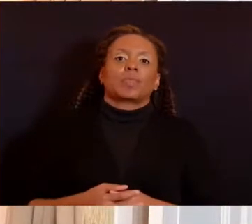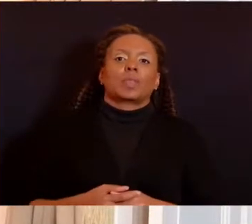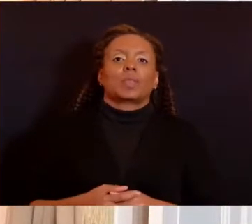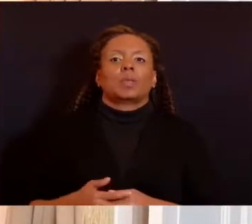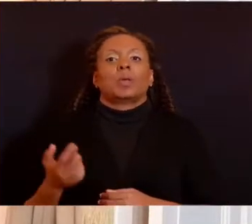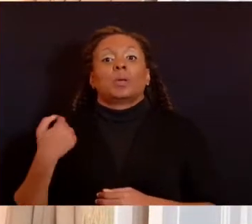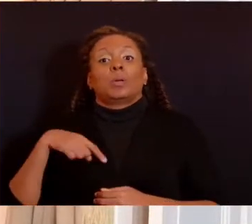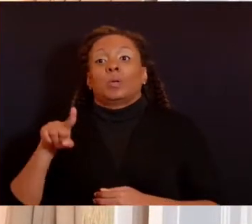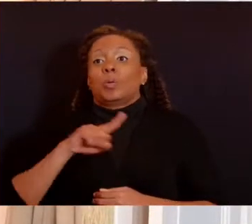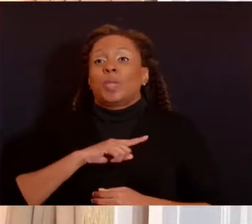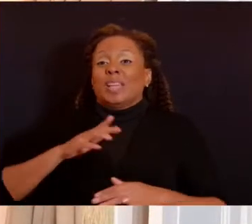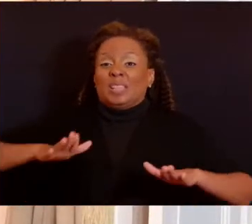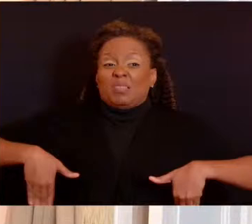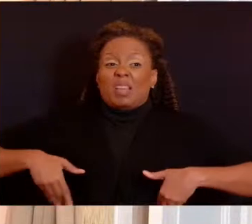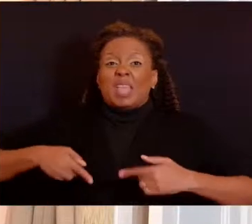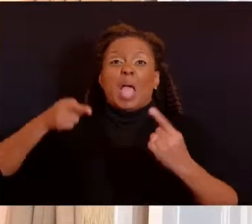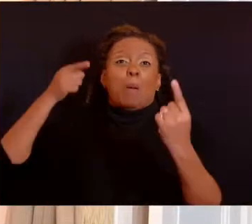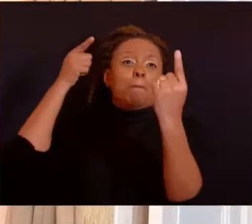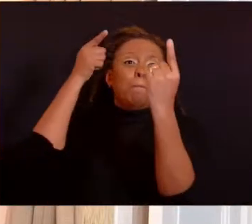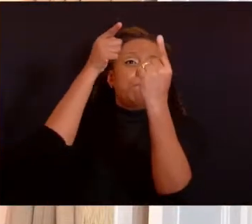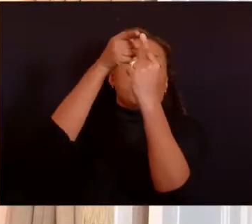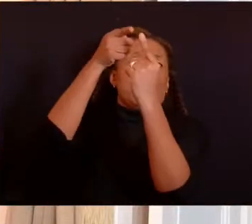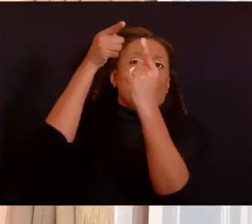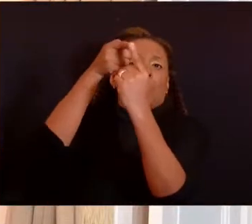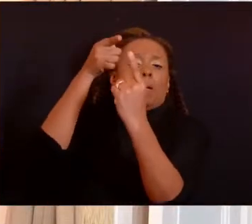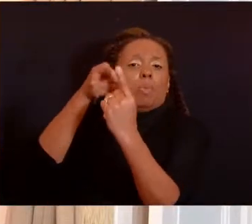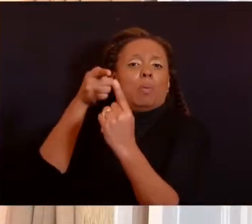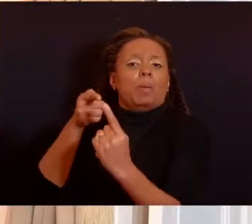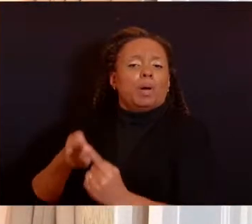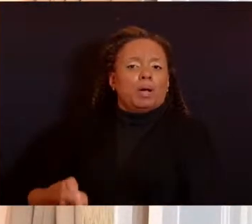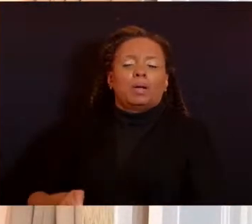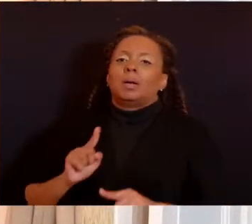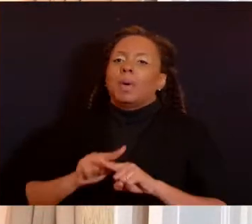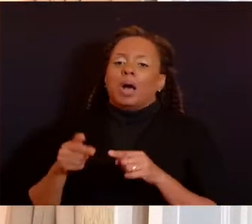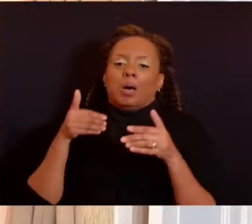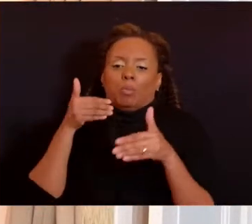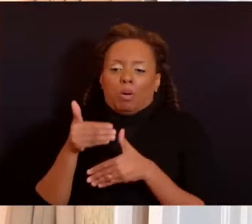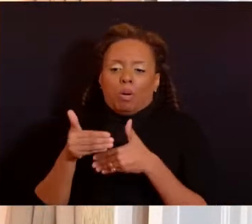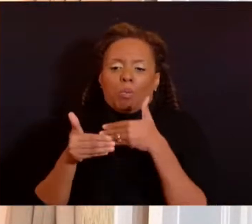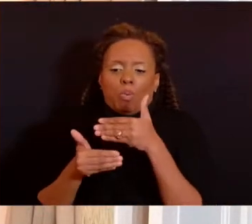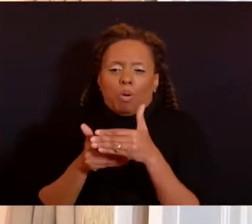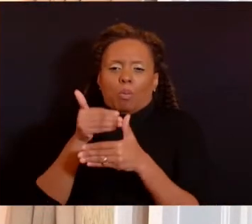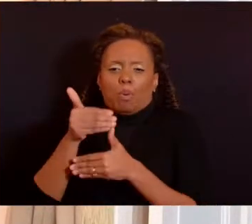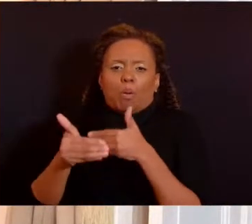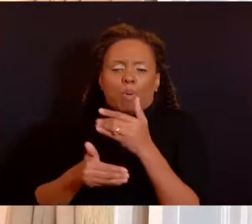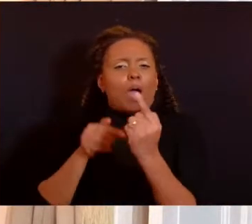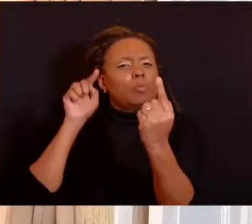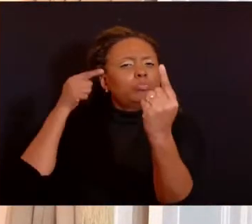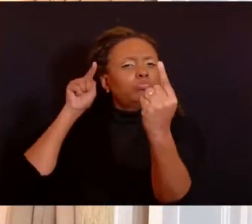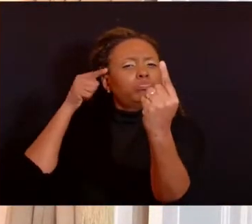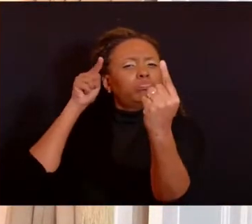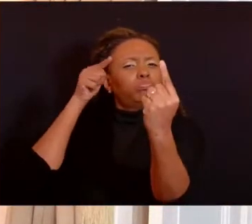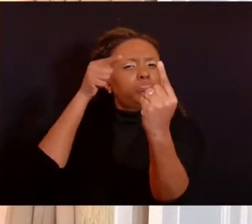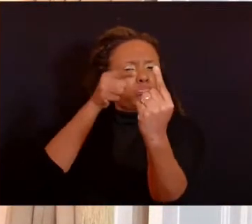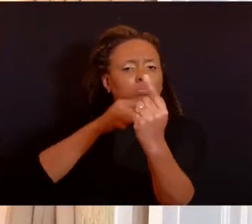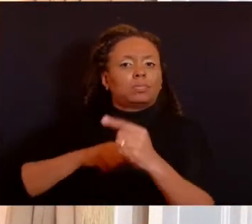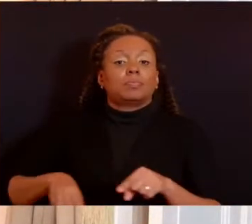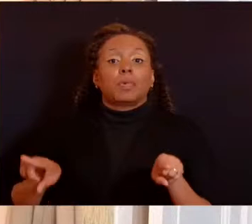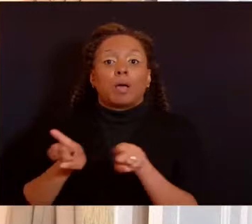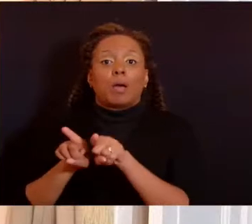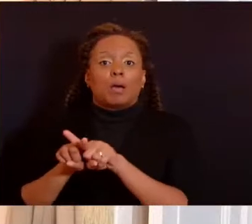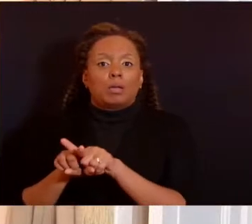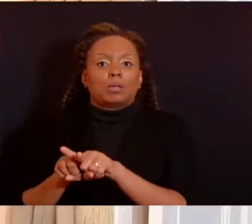be, but we are getting there. And I hope and have every confidence that we will continue the work. There also is work